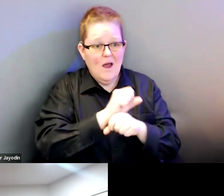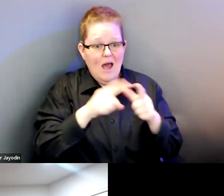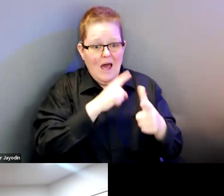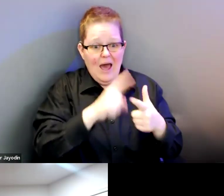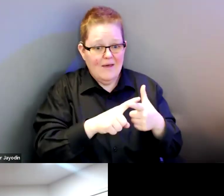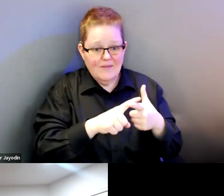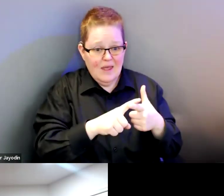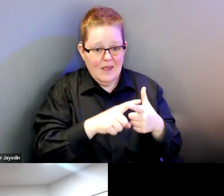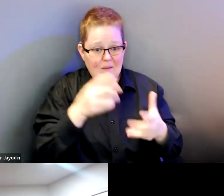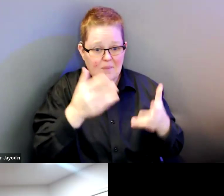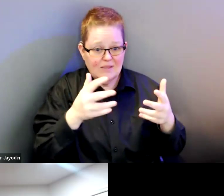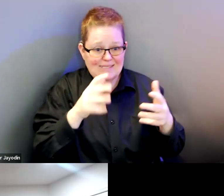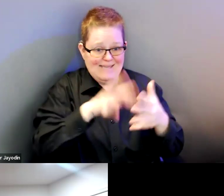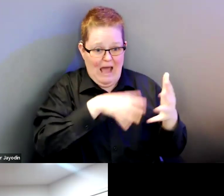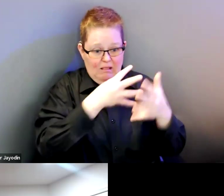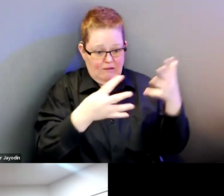this calendar,